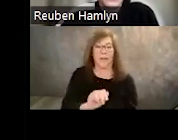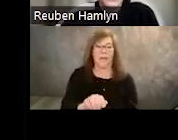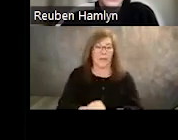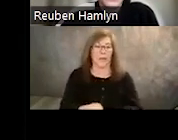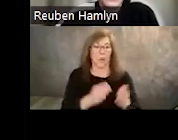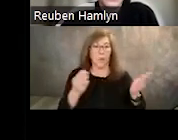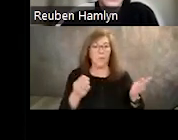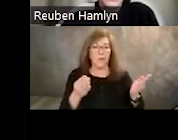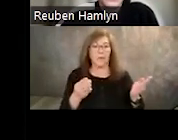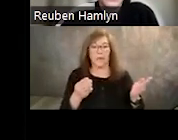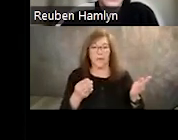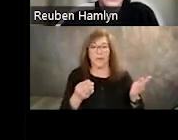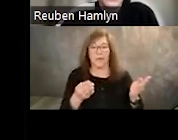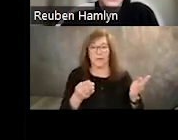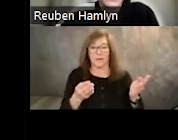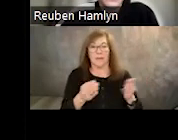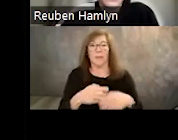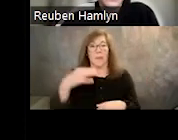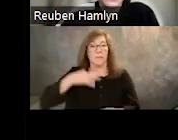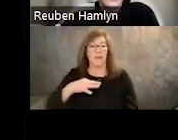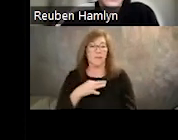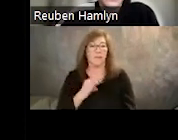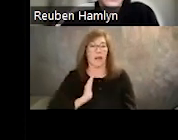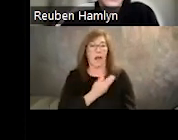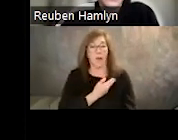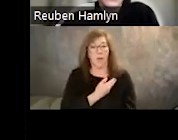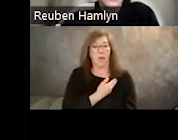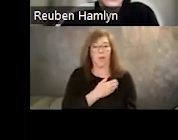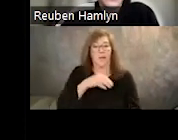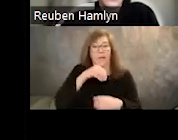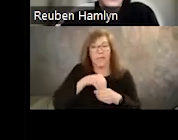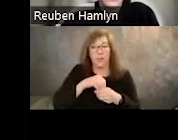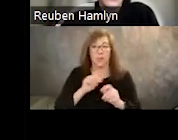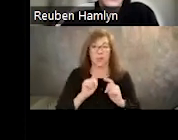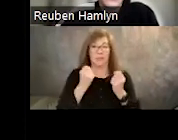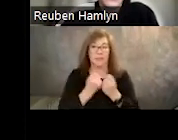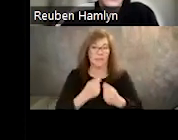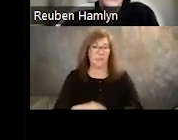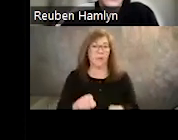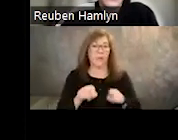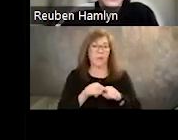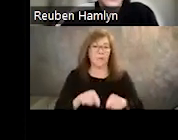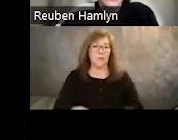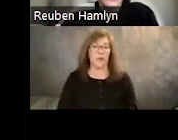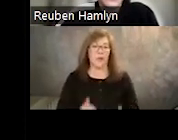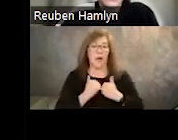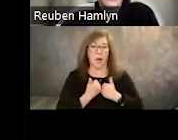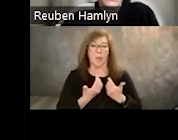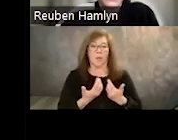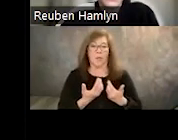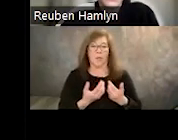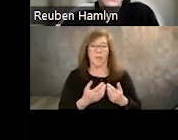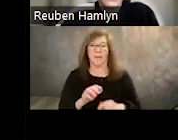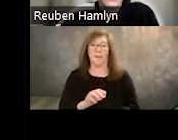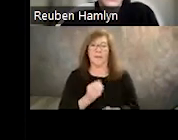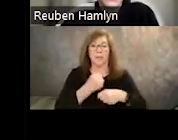for creative advocacy that could benefit some of our internal teams, and also how generative AI could be